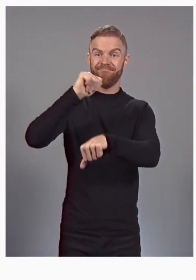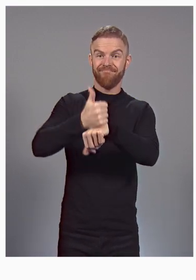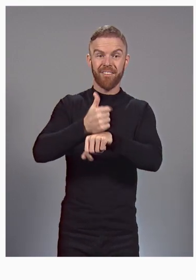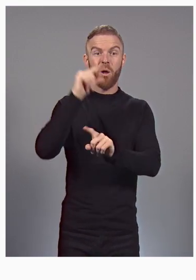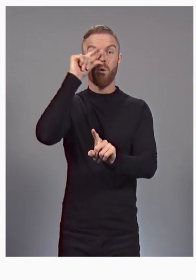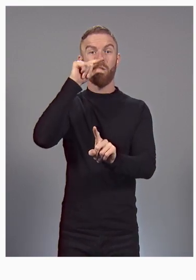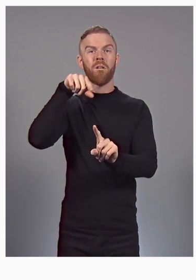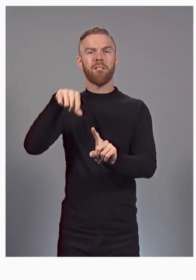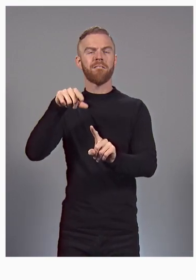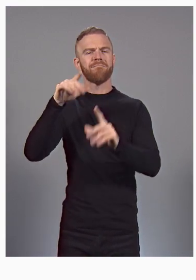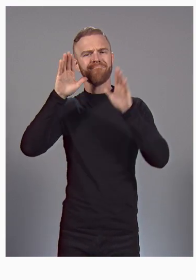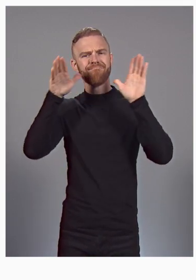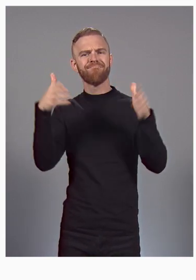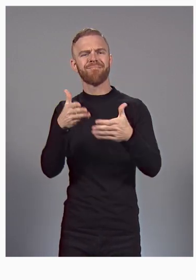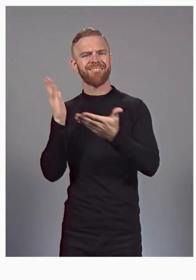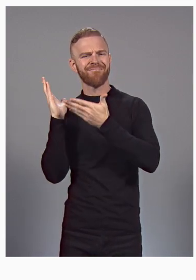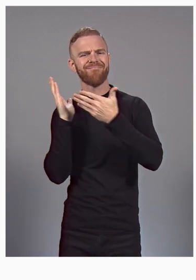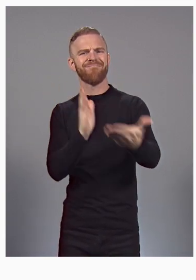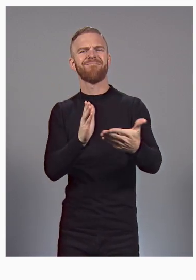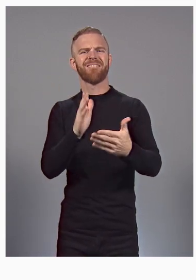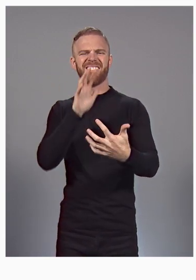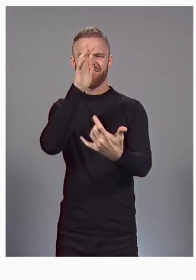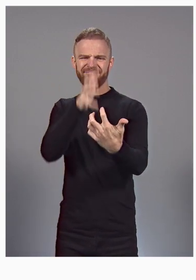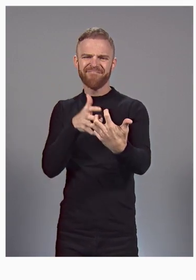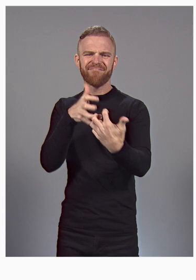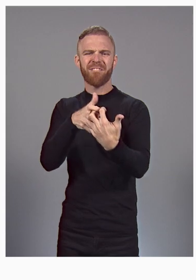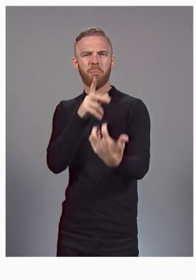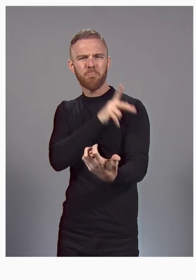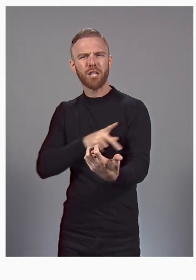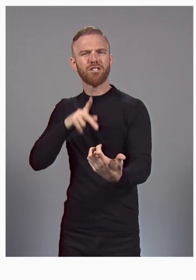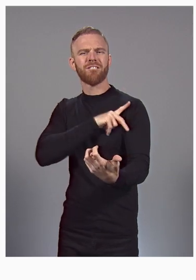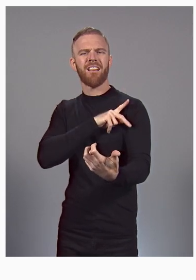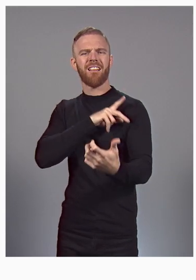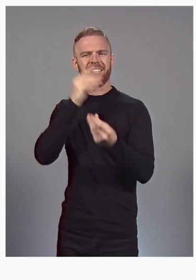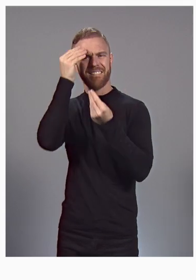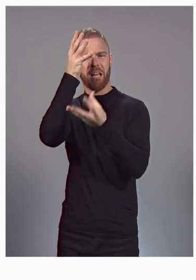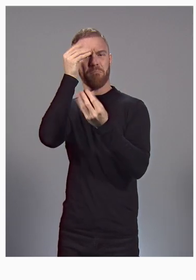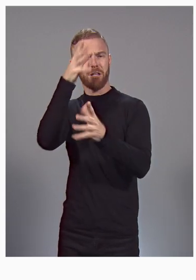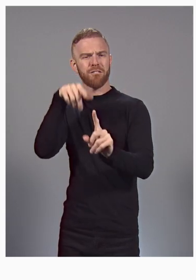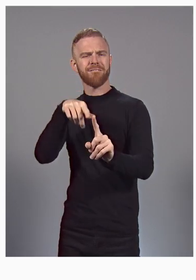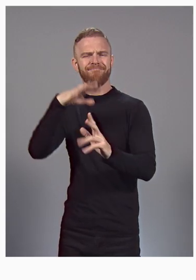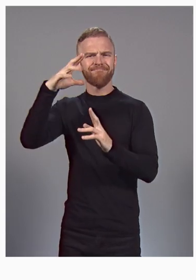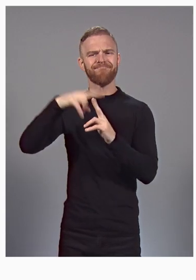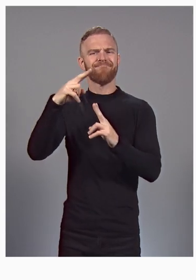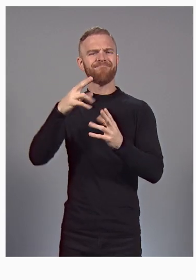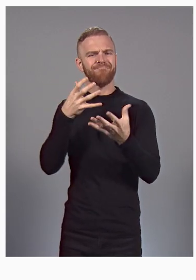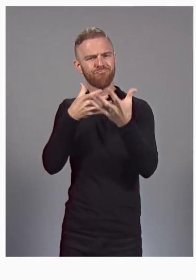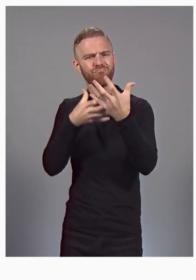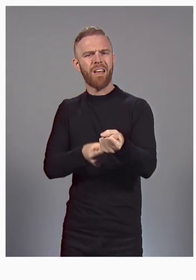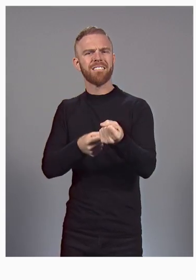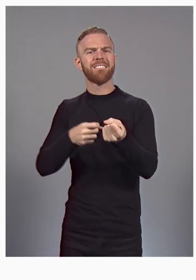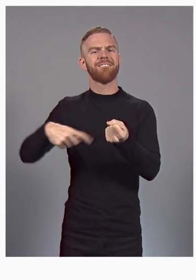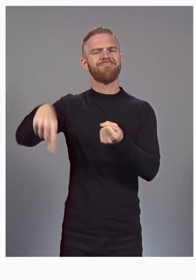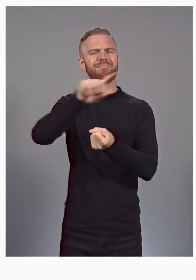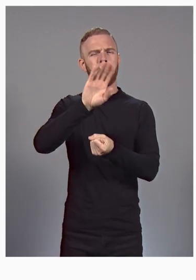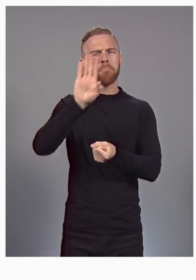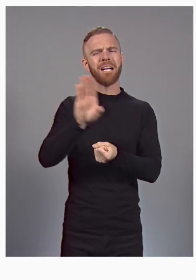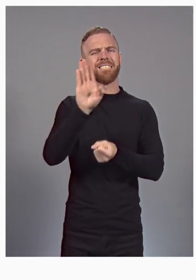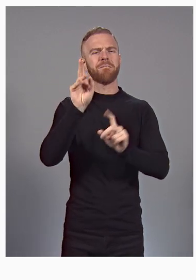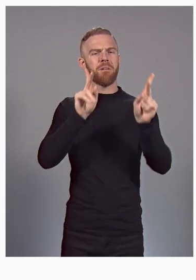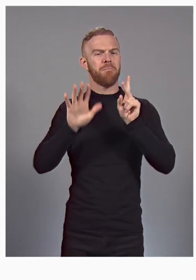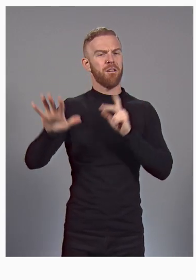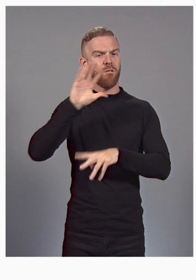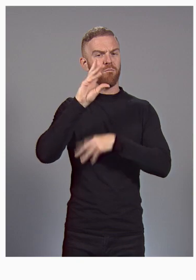on delivering highly personalized information that is highly trusted by billions of people around the